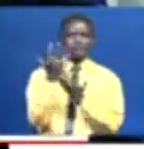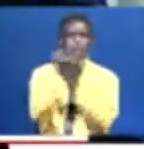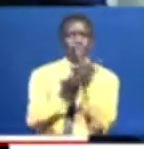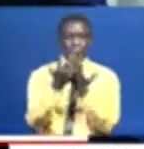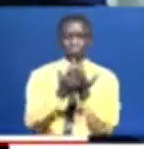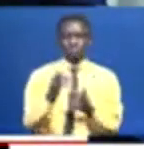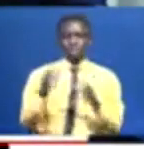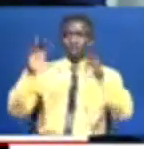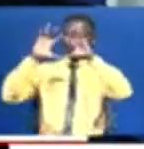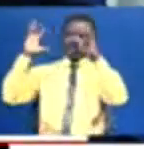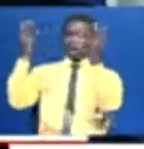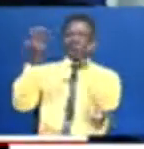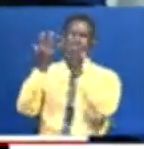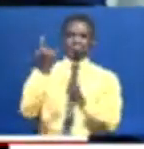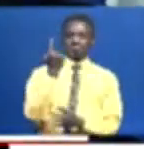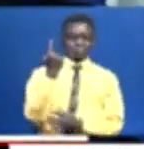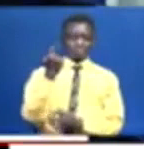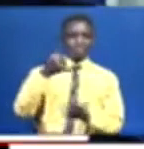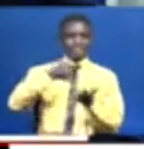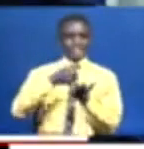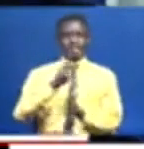region. And this gap is